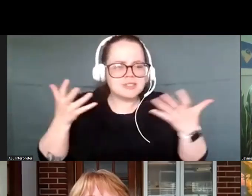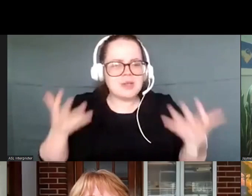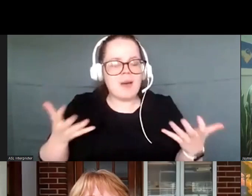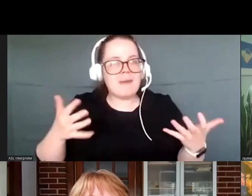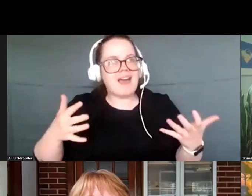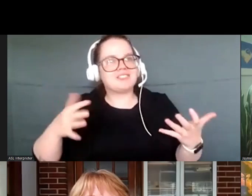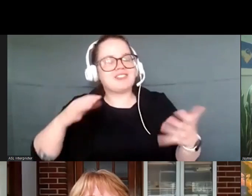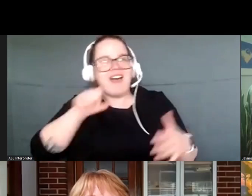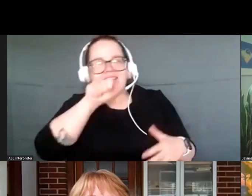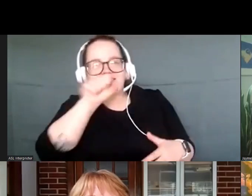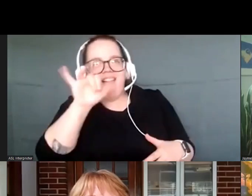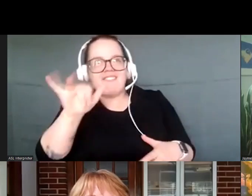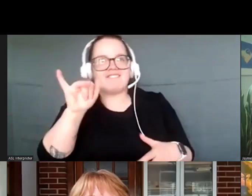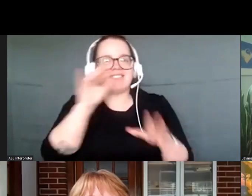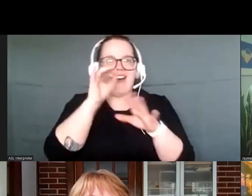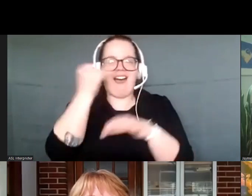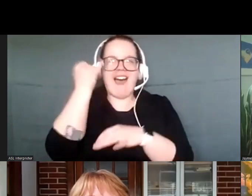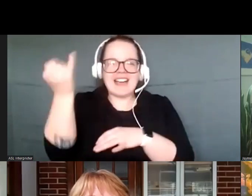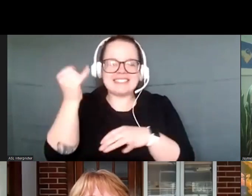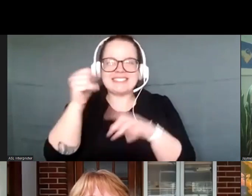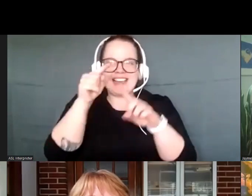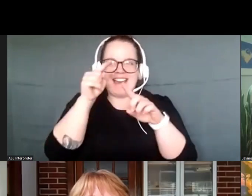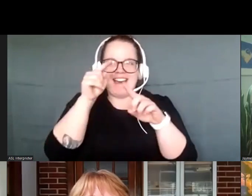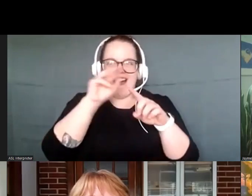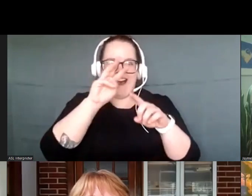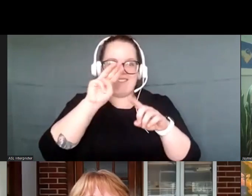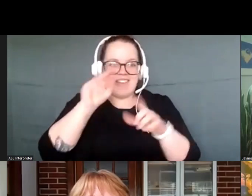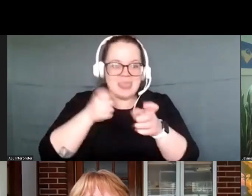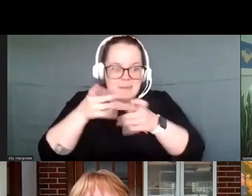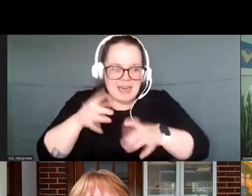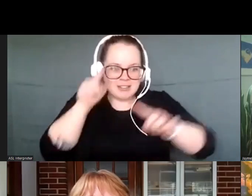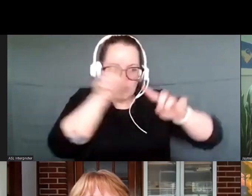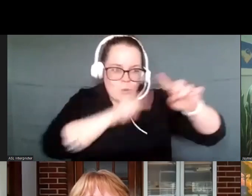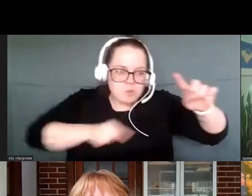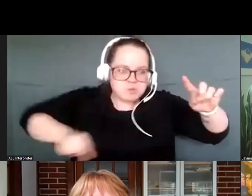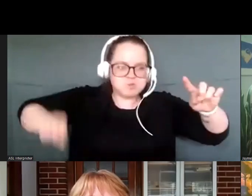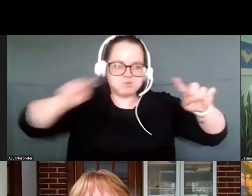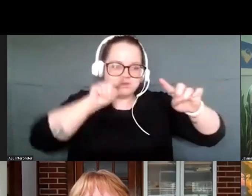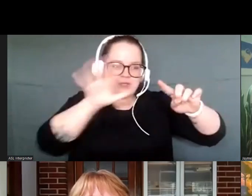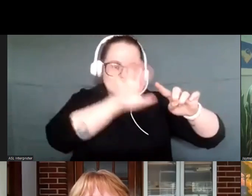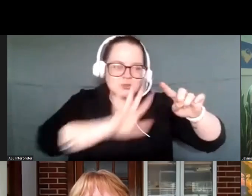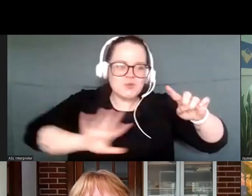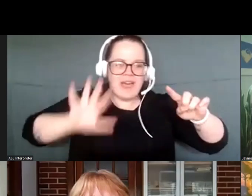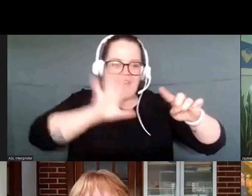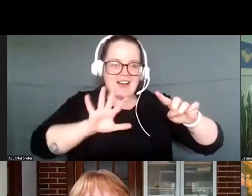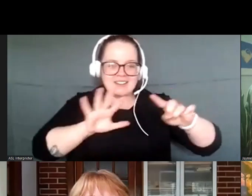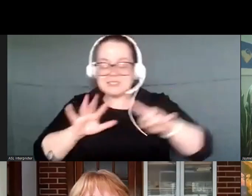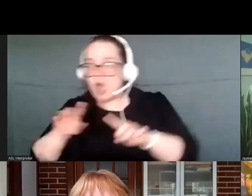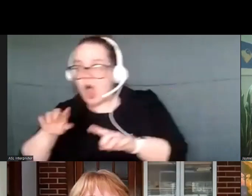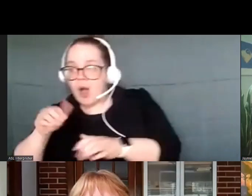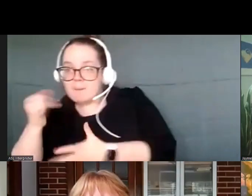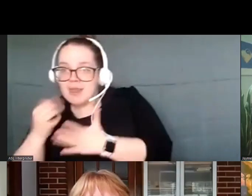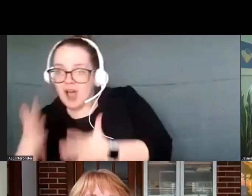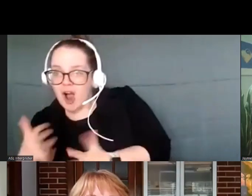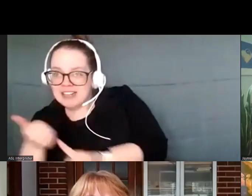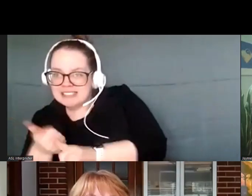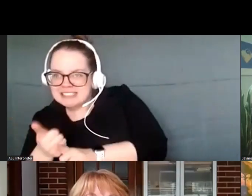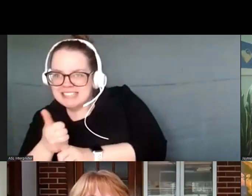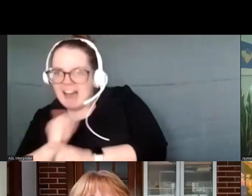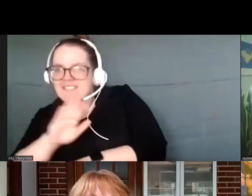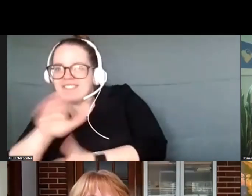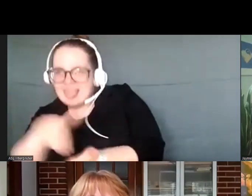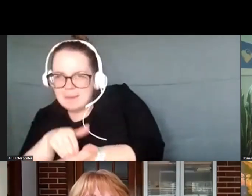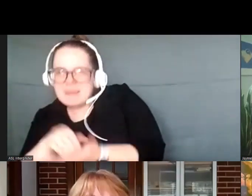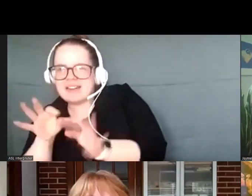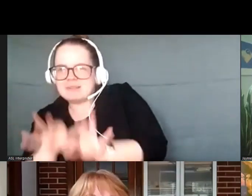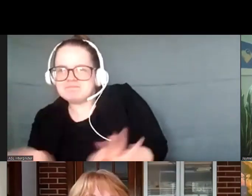is around, like surrounding the whole thing. Because literally, I think the artist is the spoke. I mean, like nothing happens.